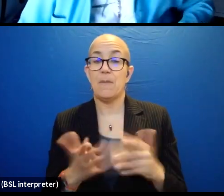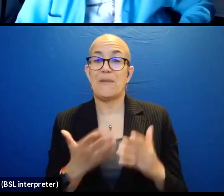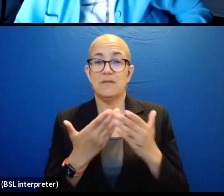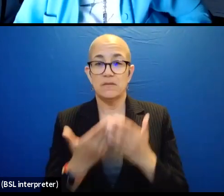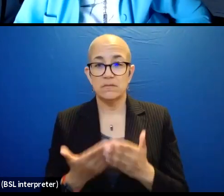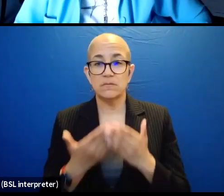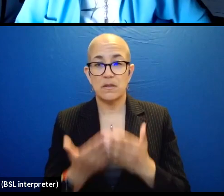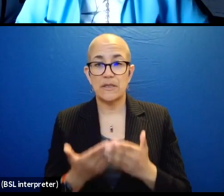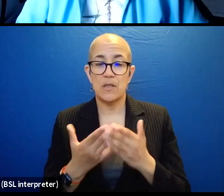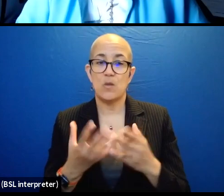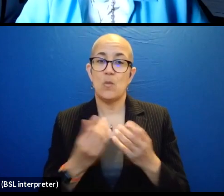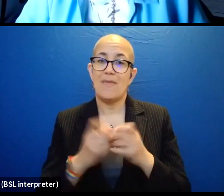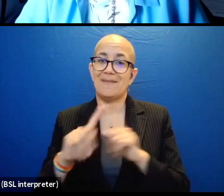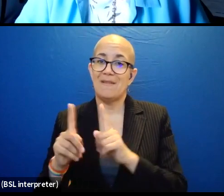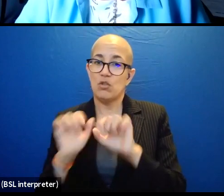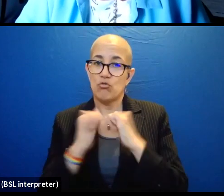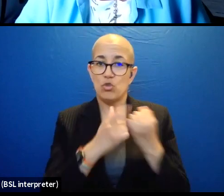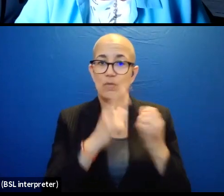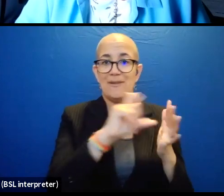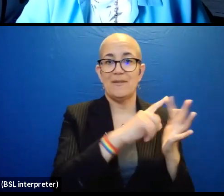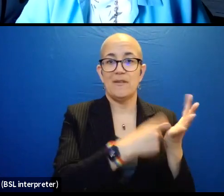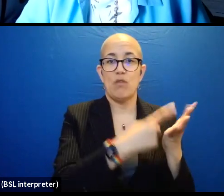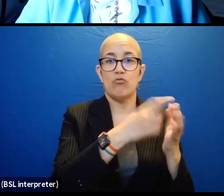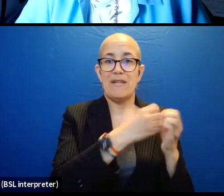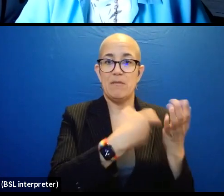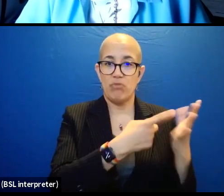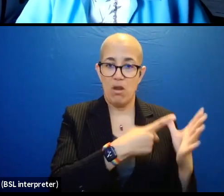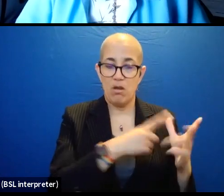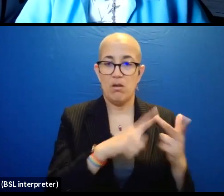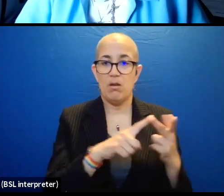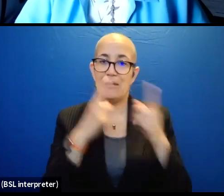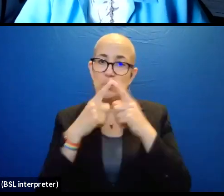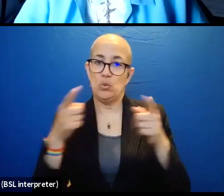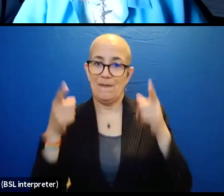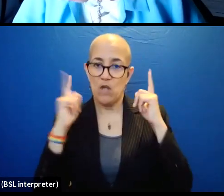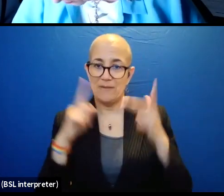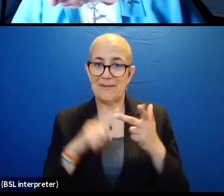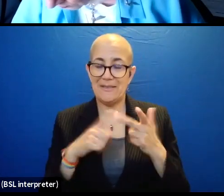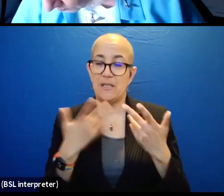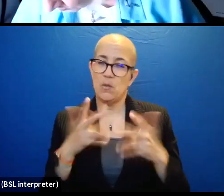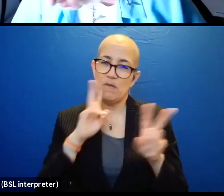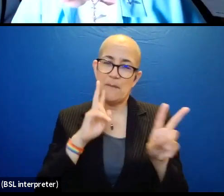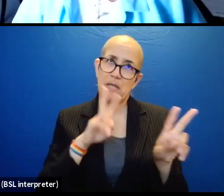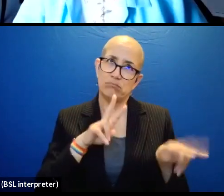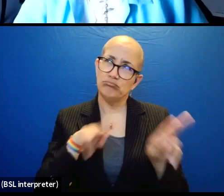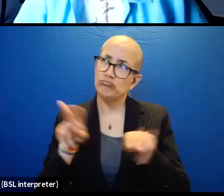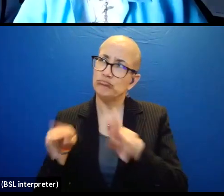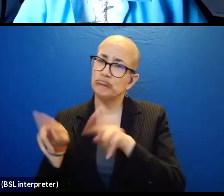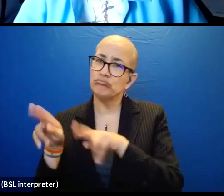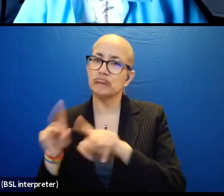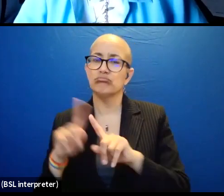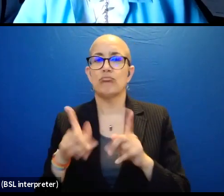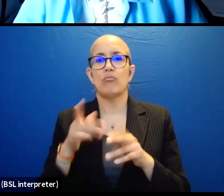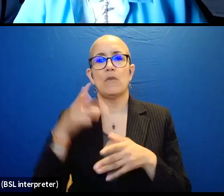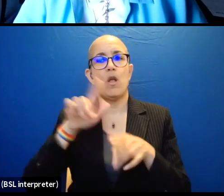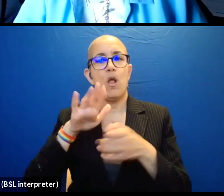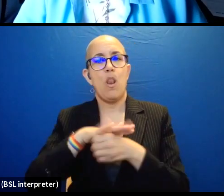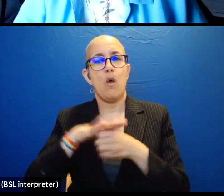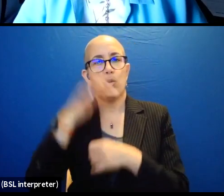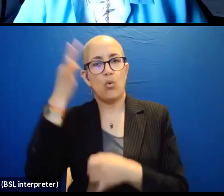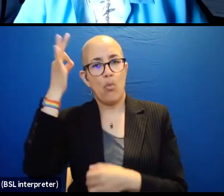groups, Cerebra, University, and we've looked at how local authorities are not